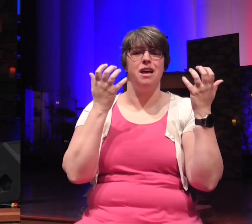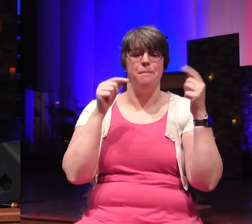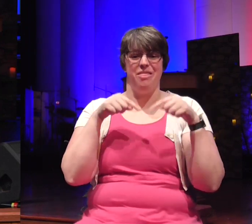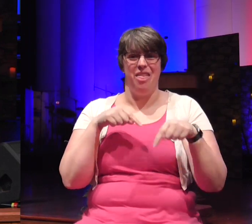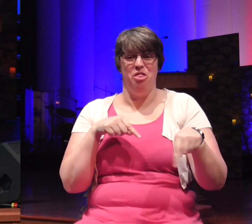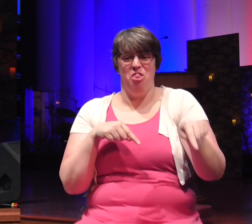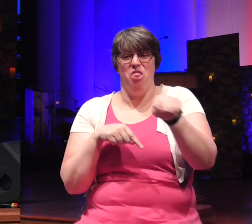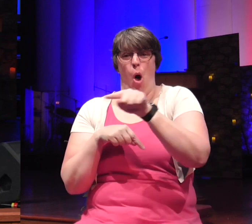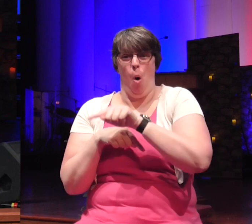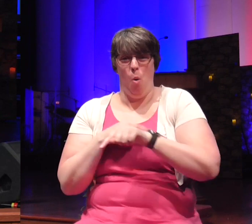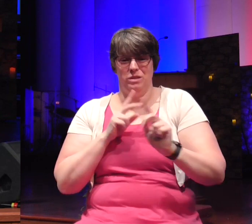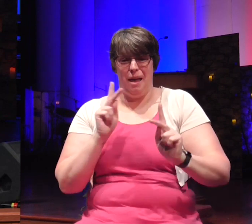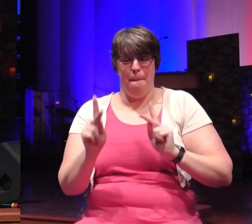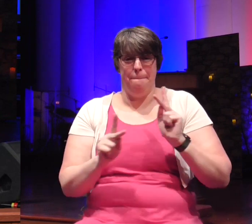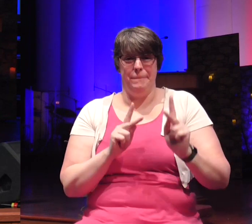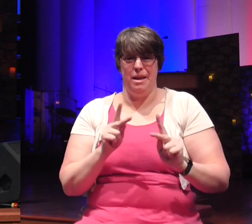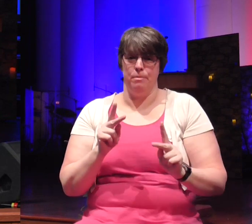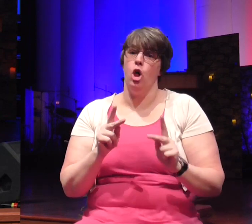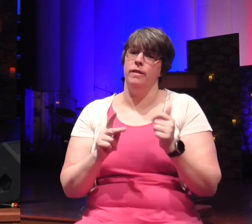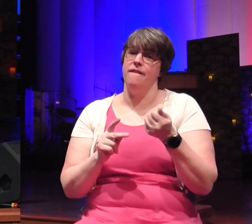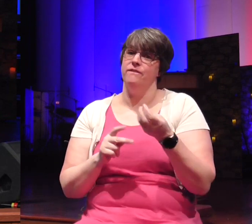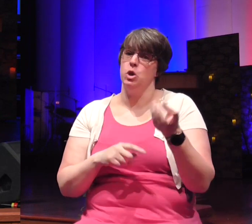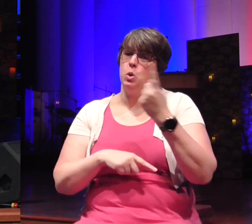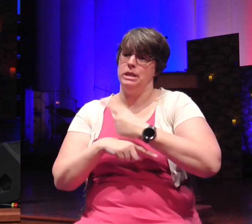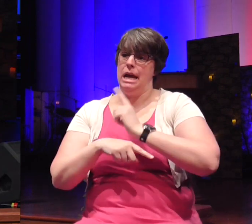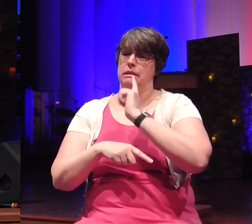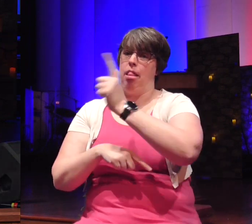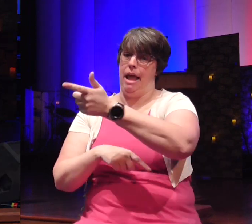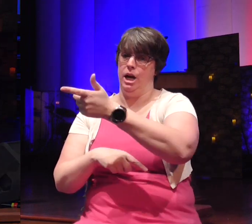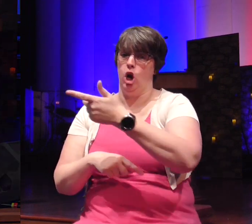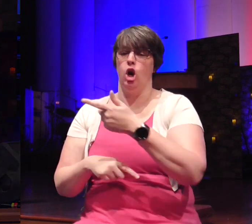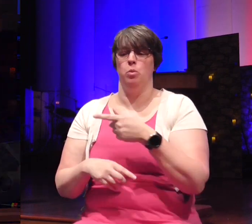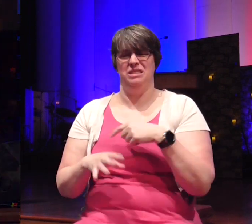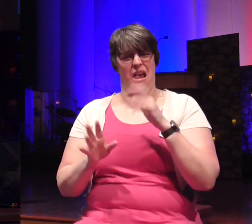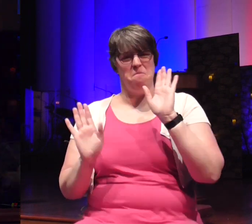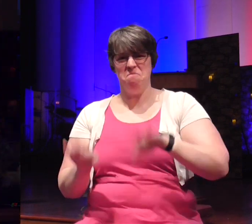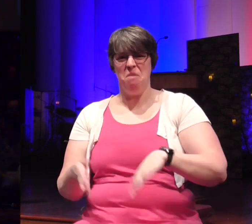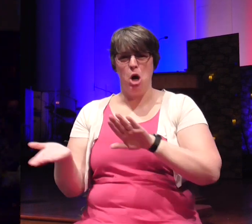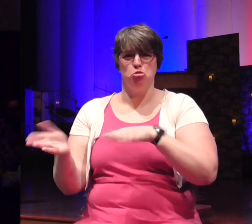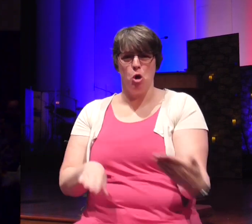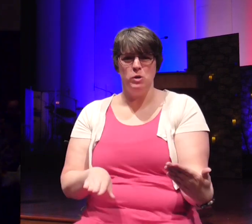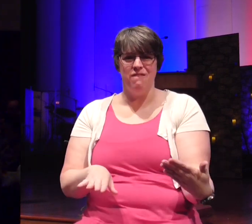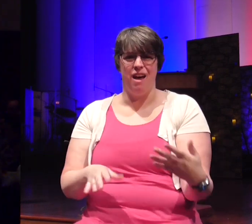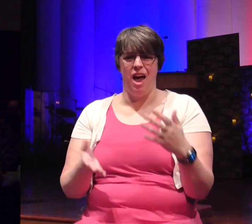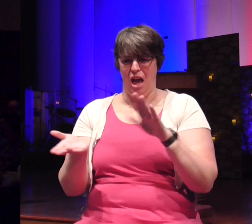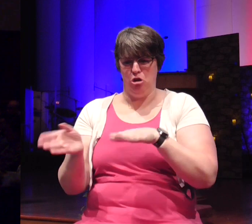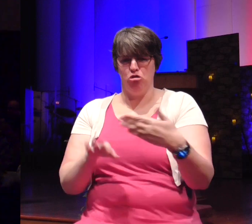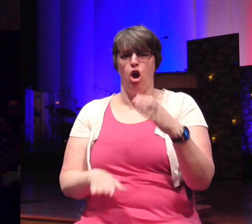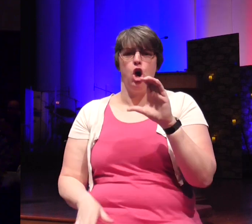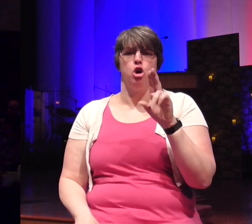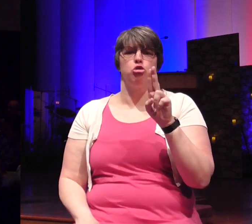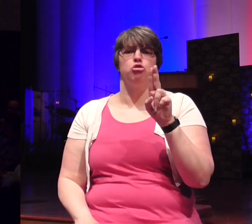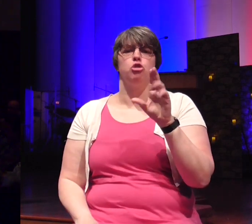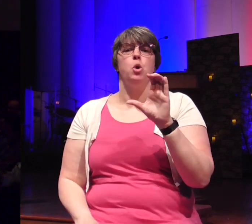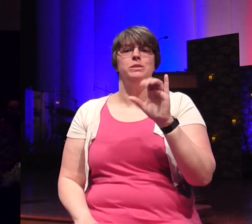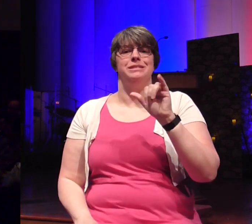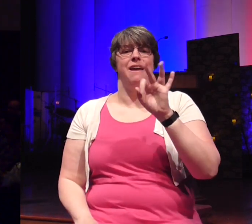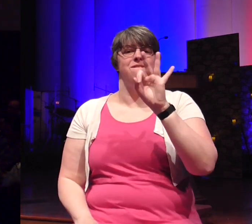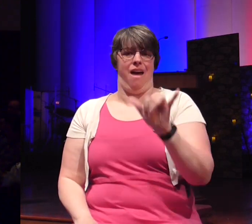in just a few short days be yelling, crucify him, crucify him. To